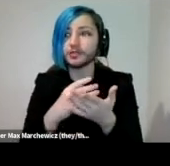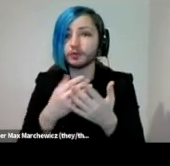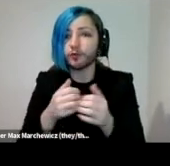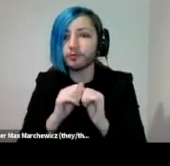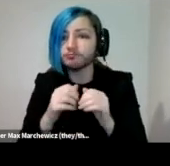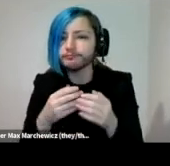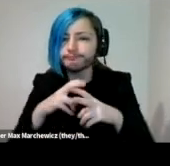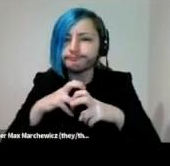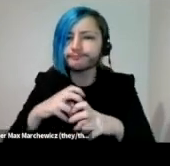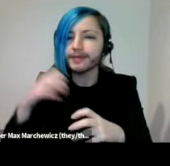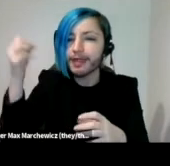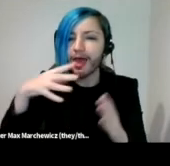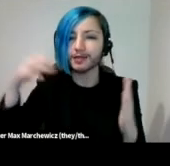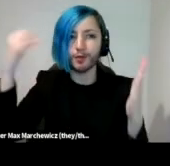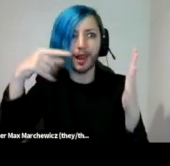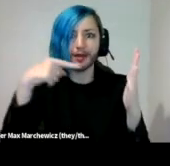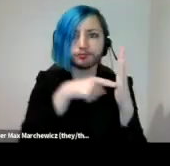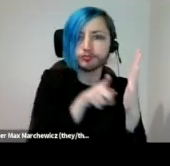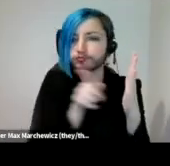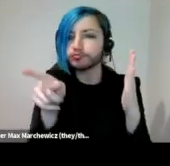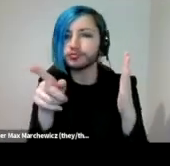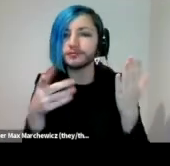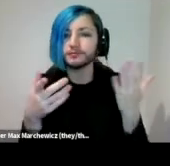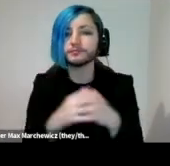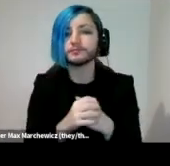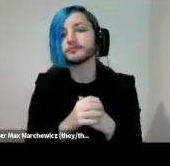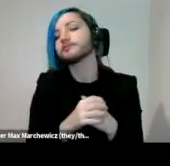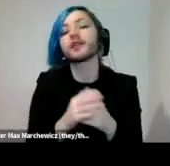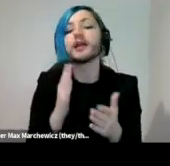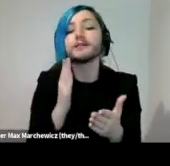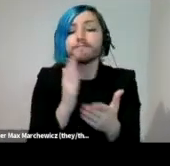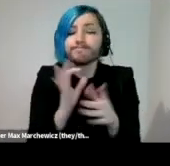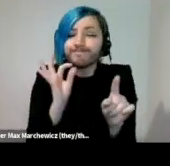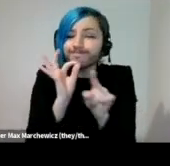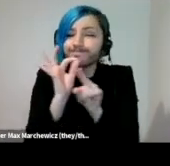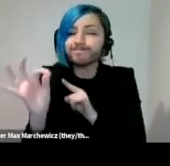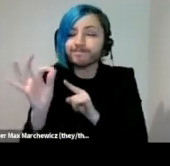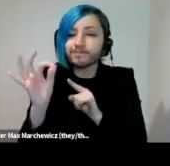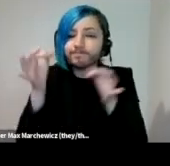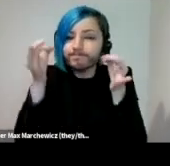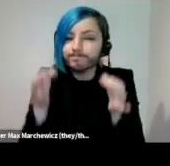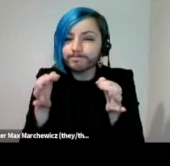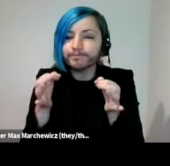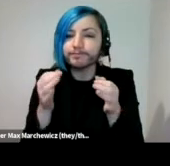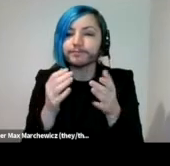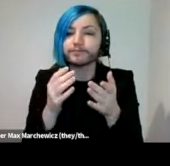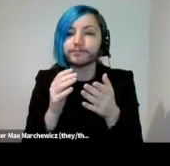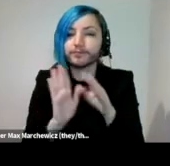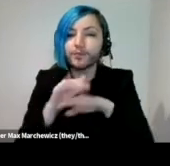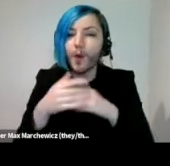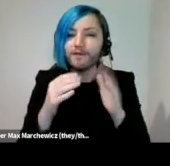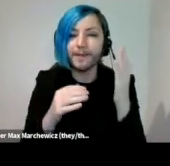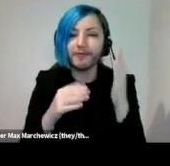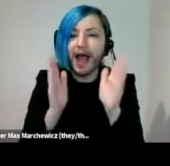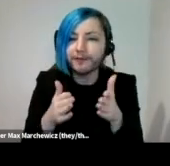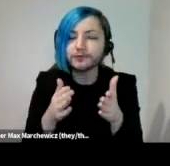bounced off in our cavities. And there are very tight optical requirements. What those mirrors have to be, they